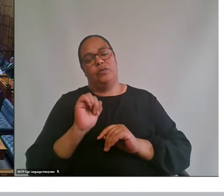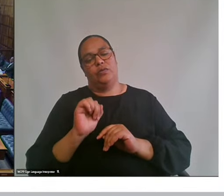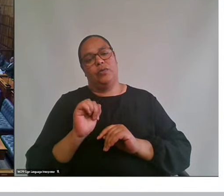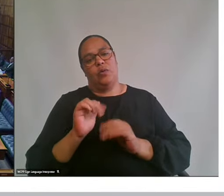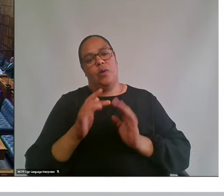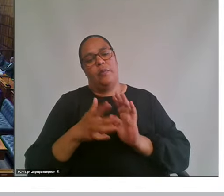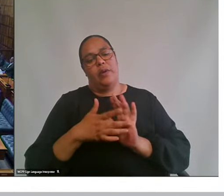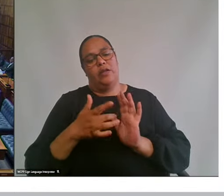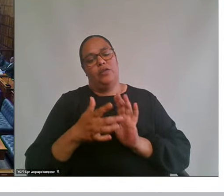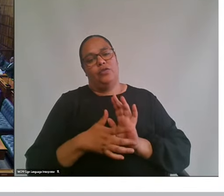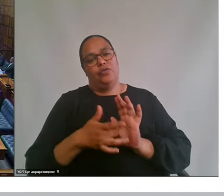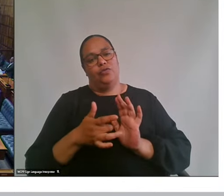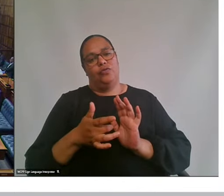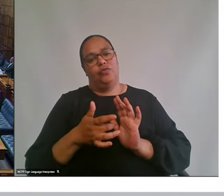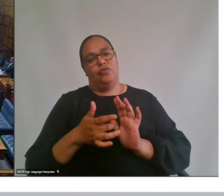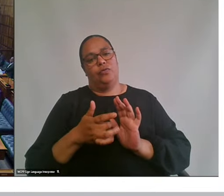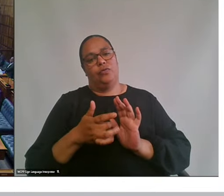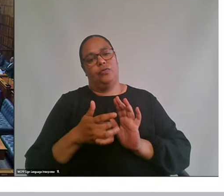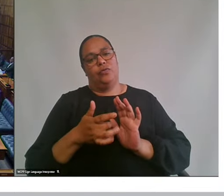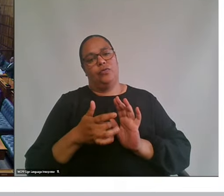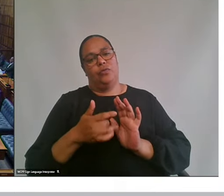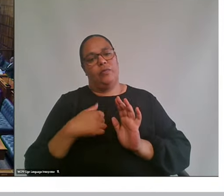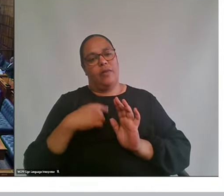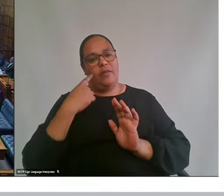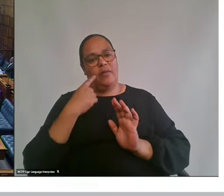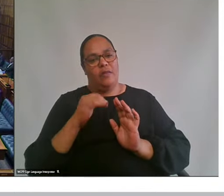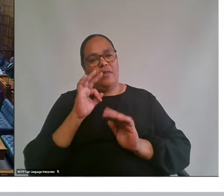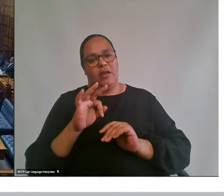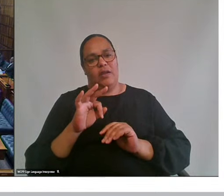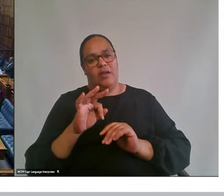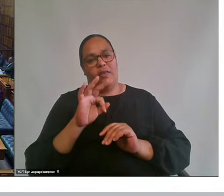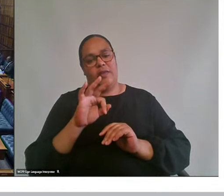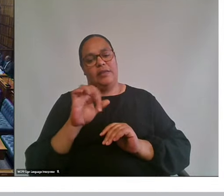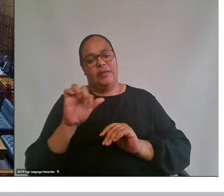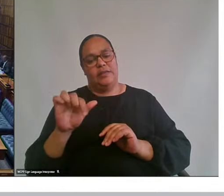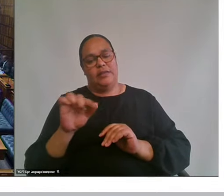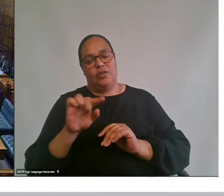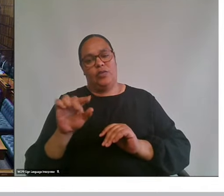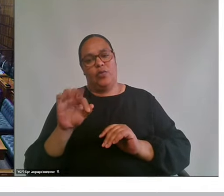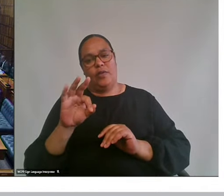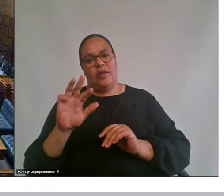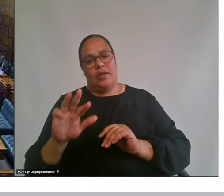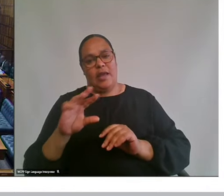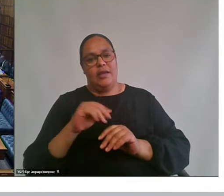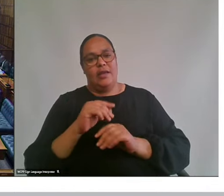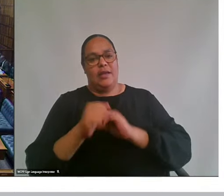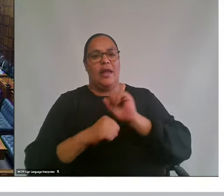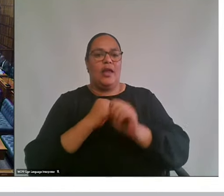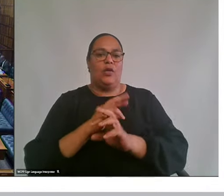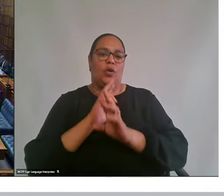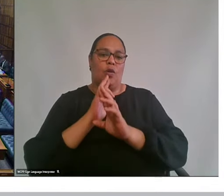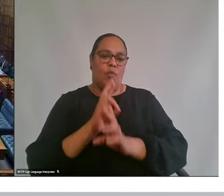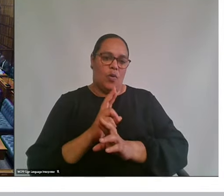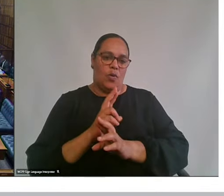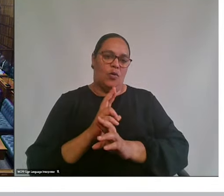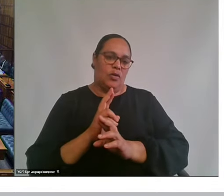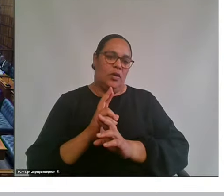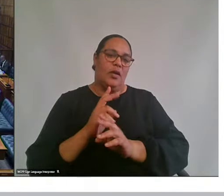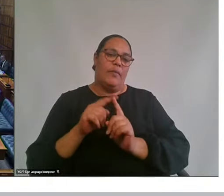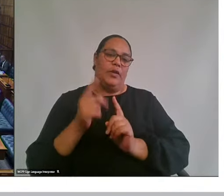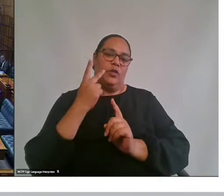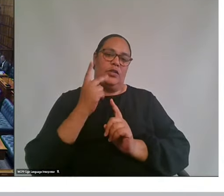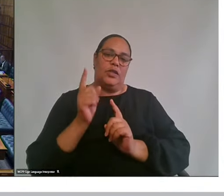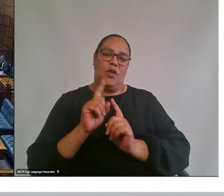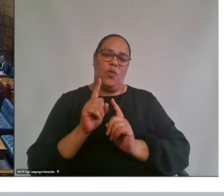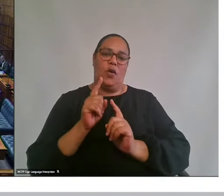pages uh I think it's 3 36 to 39 in the annual report then you will see that there's quite